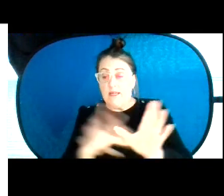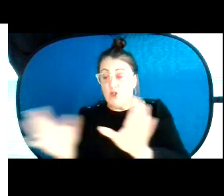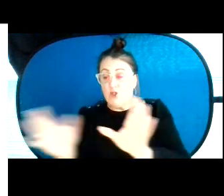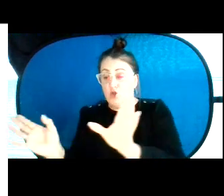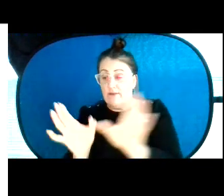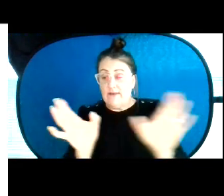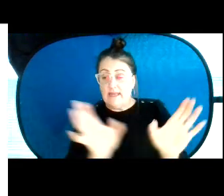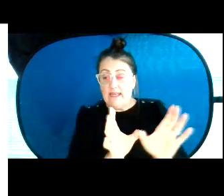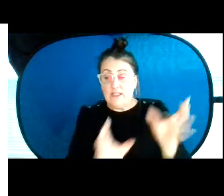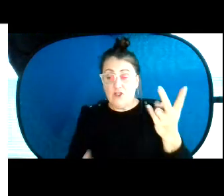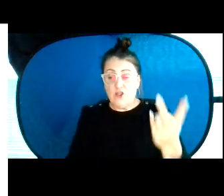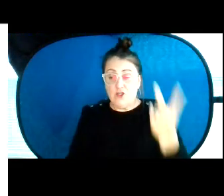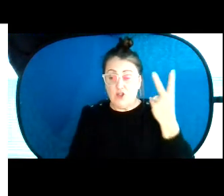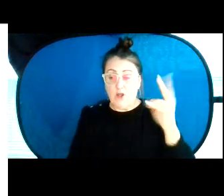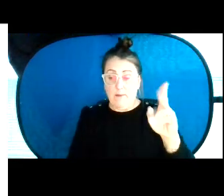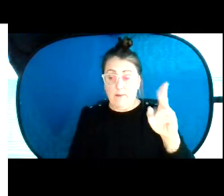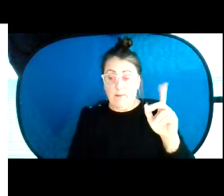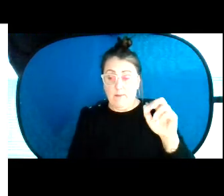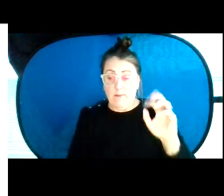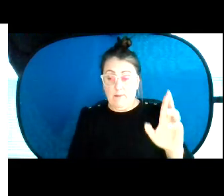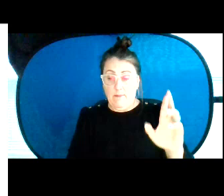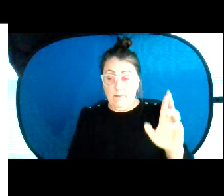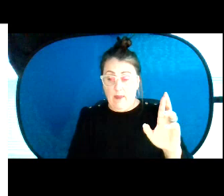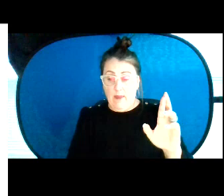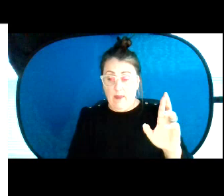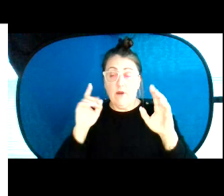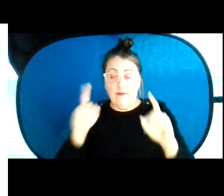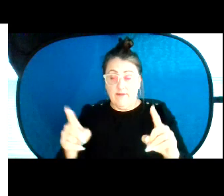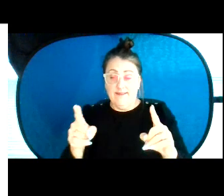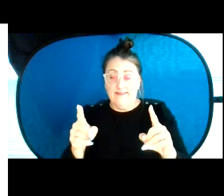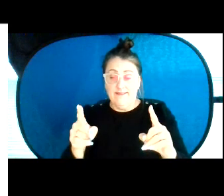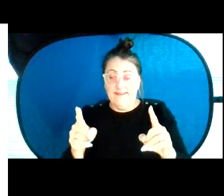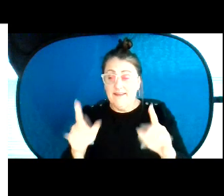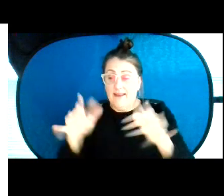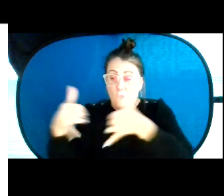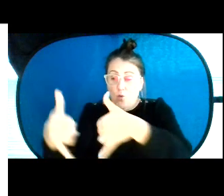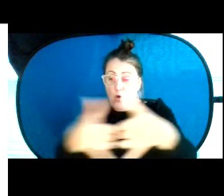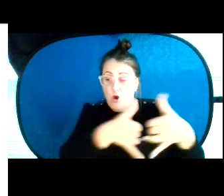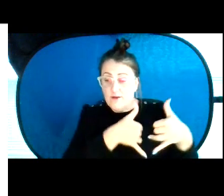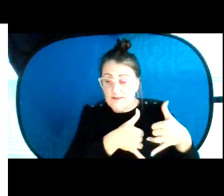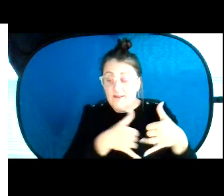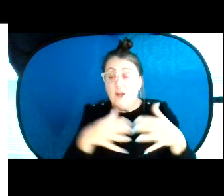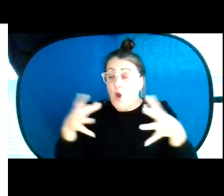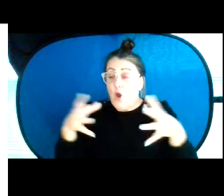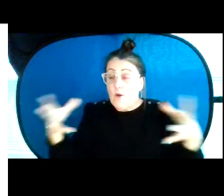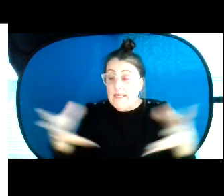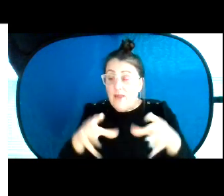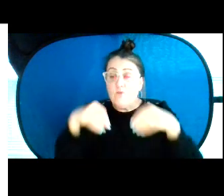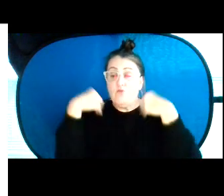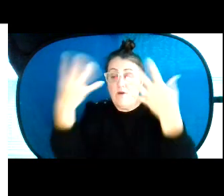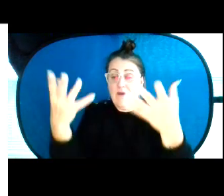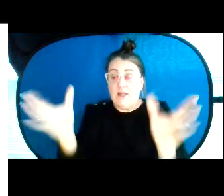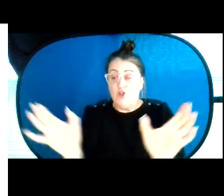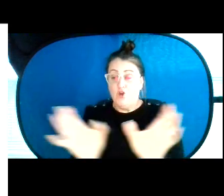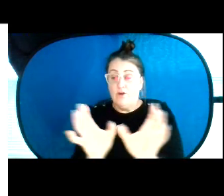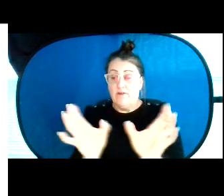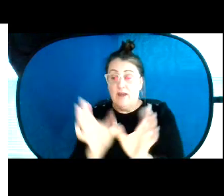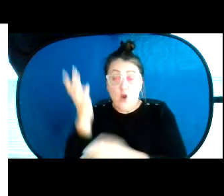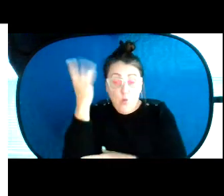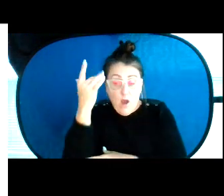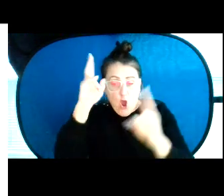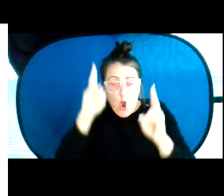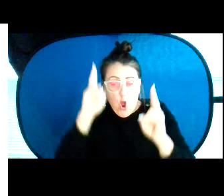members of the Interagency Equity Advisory Committee. One of the main reasons we all get together and present certificates in the first place is to honor members